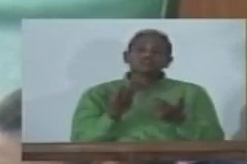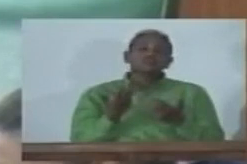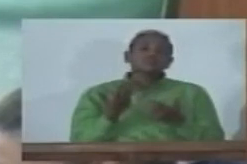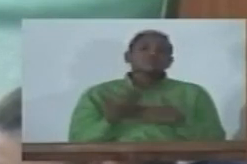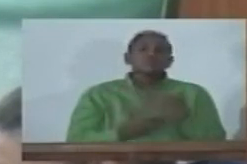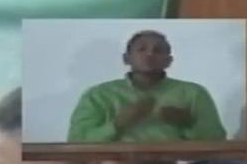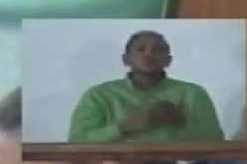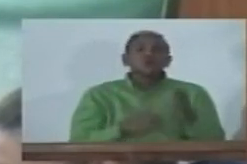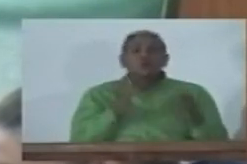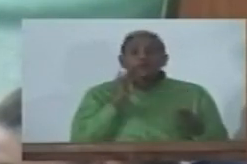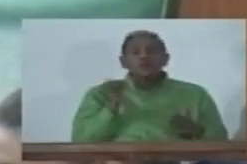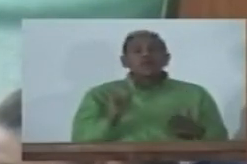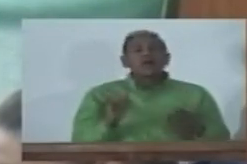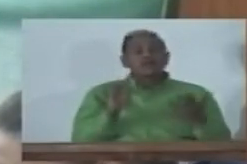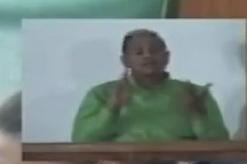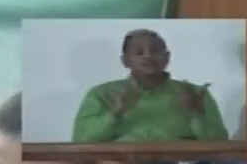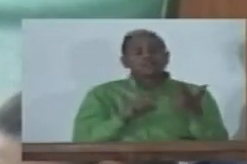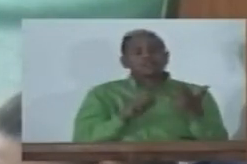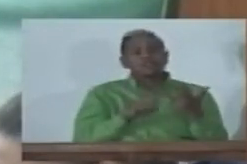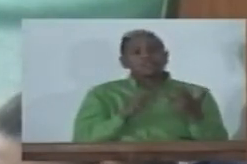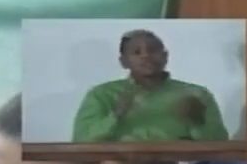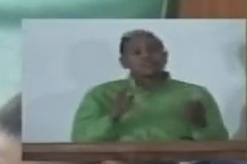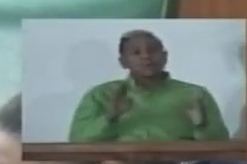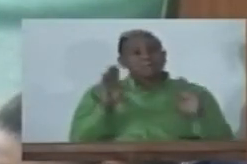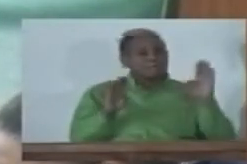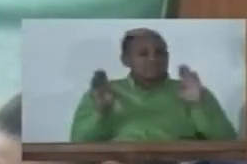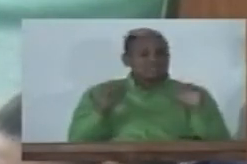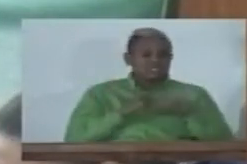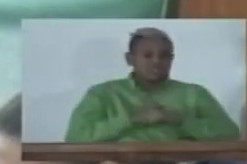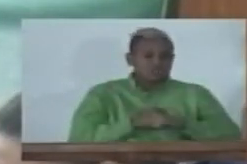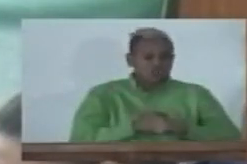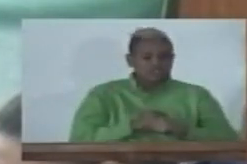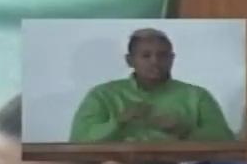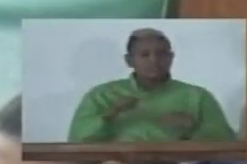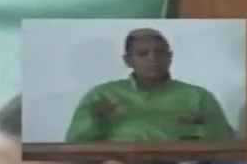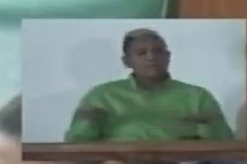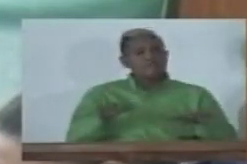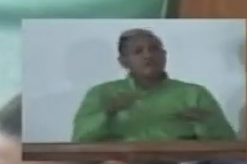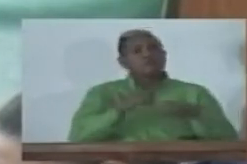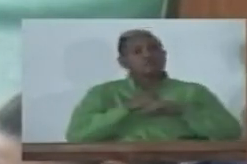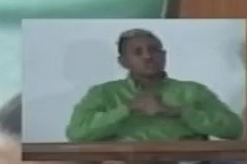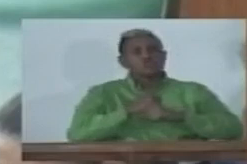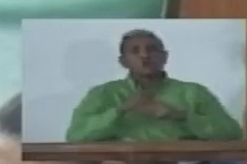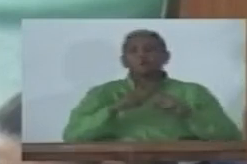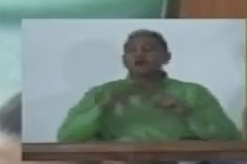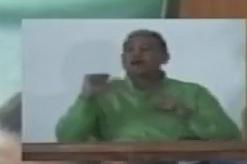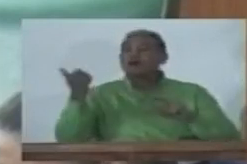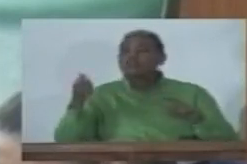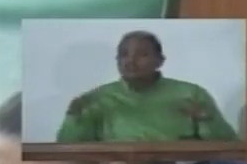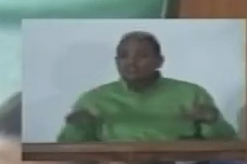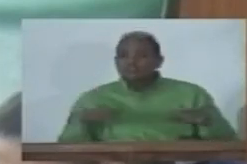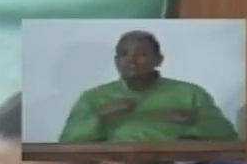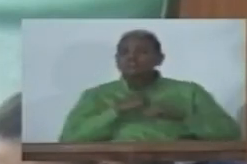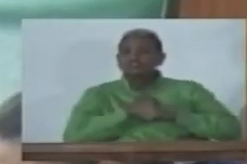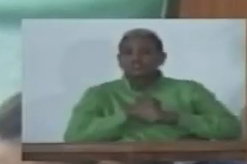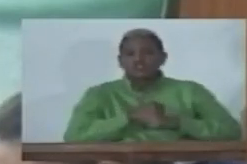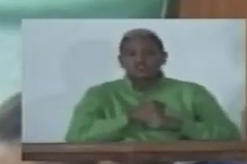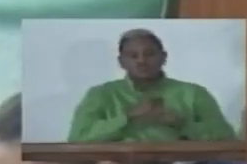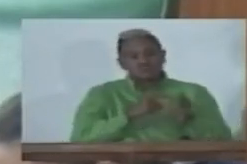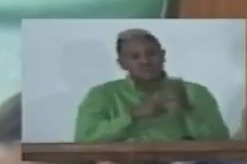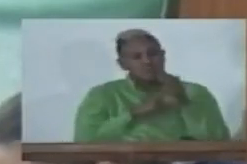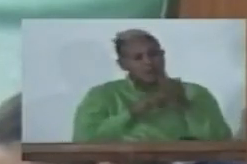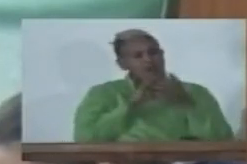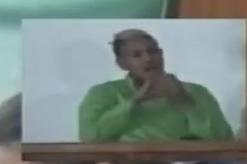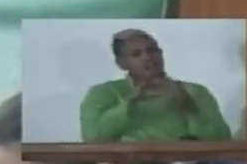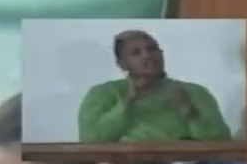The provision of bid security, performance security, and any other security required in connection with procurement